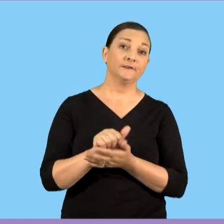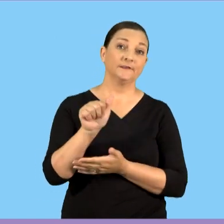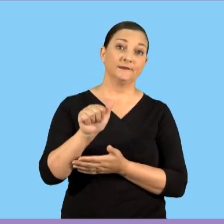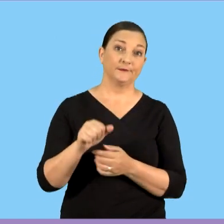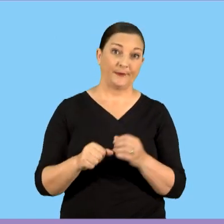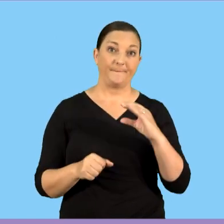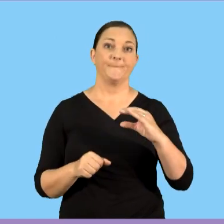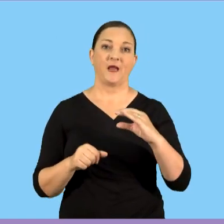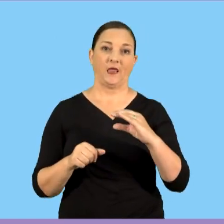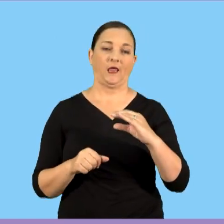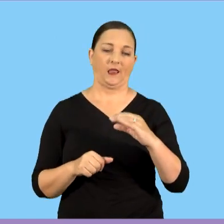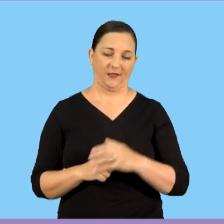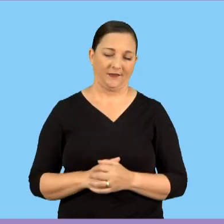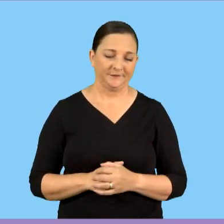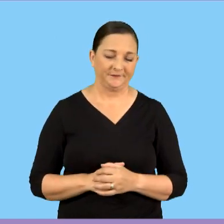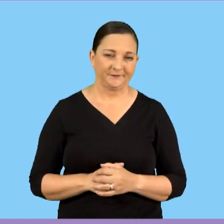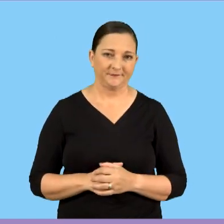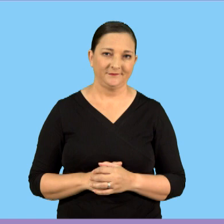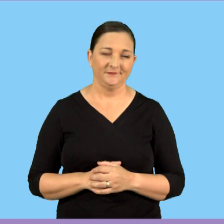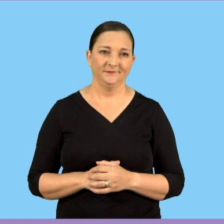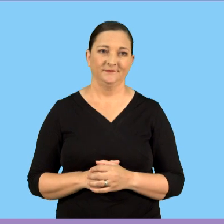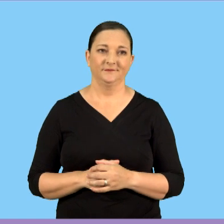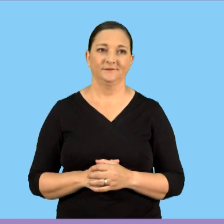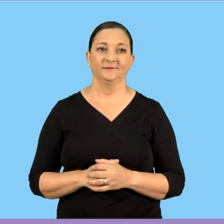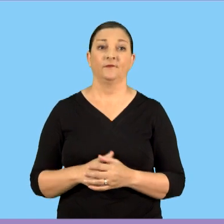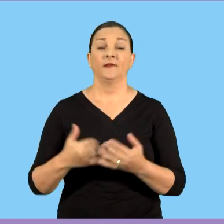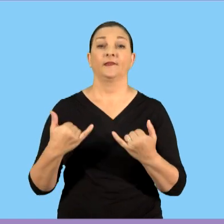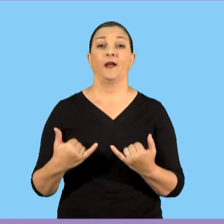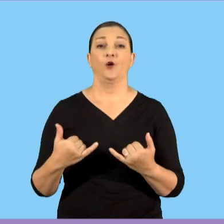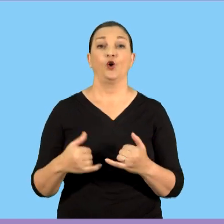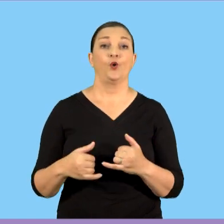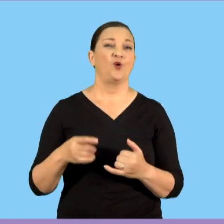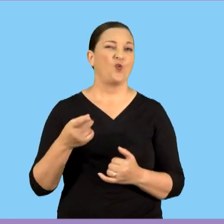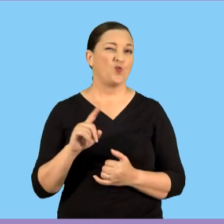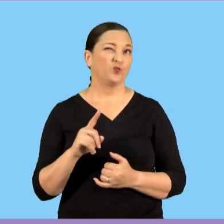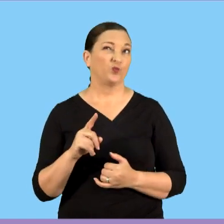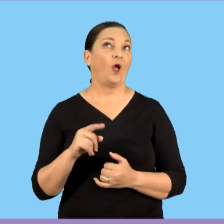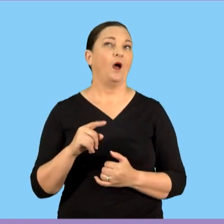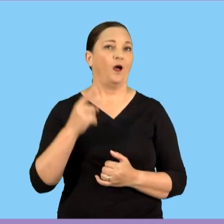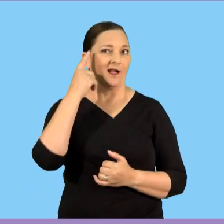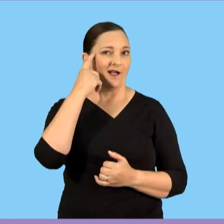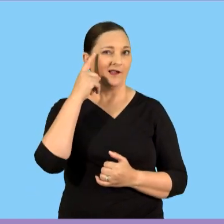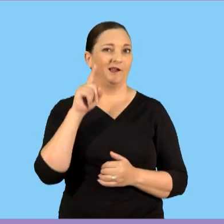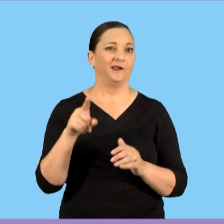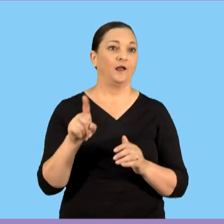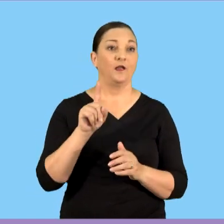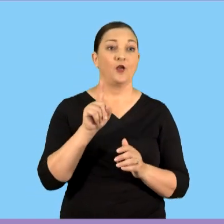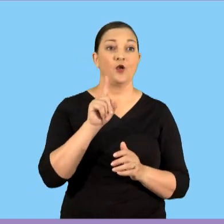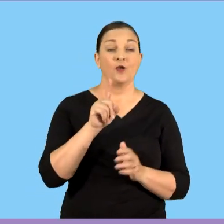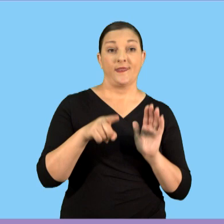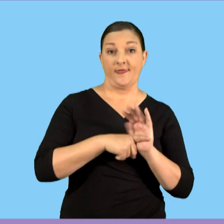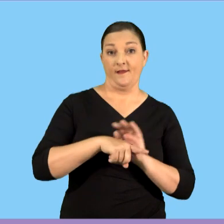means the negative 16 is bigger than the negative 23. What about